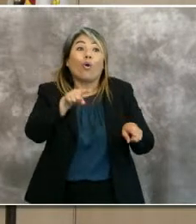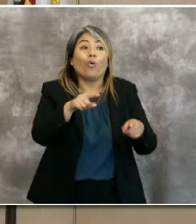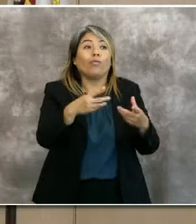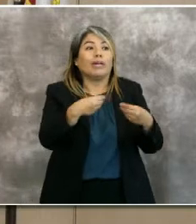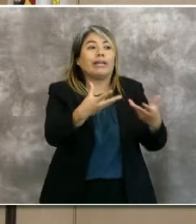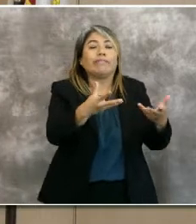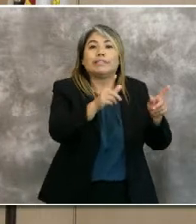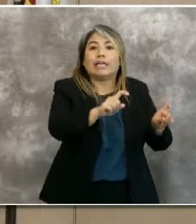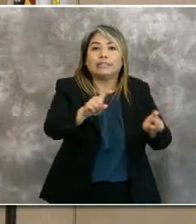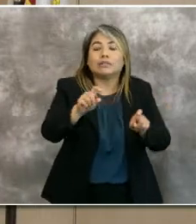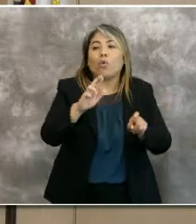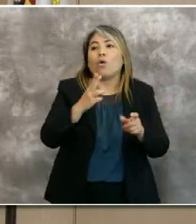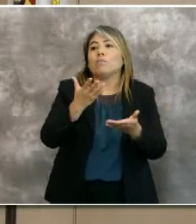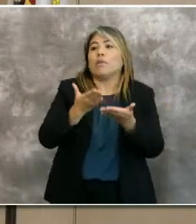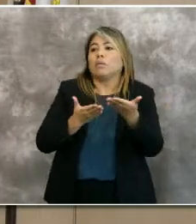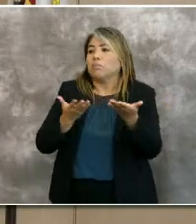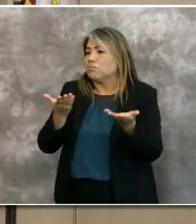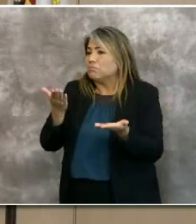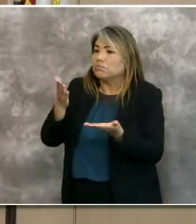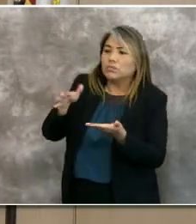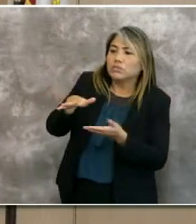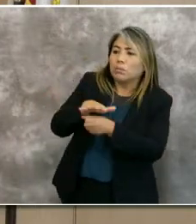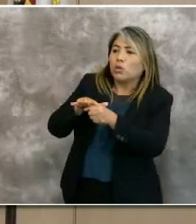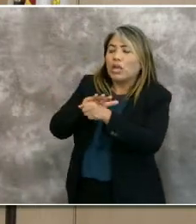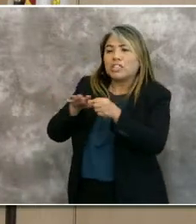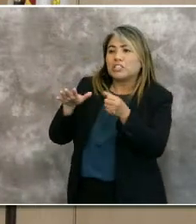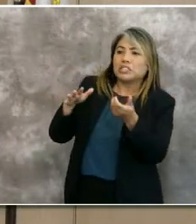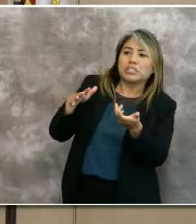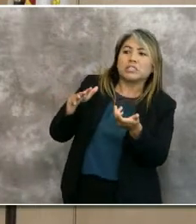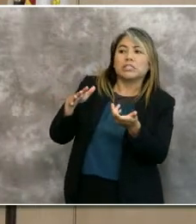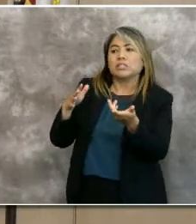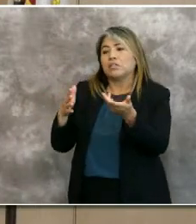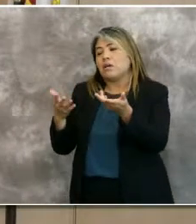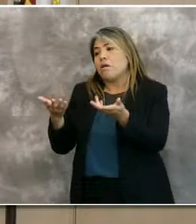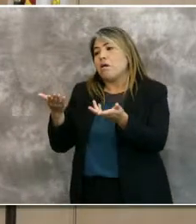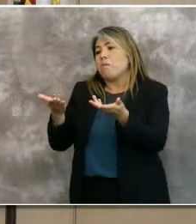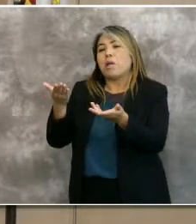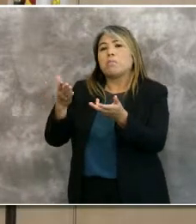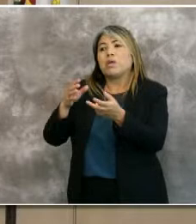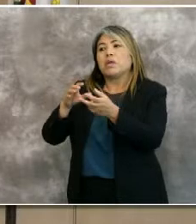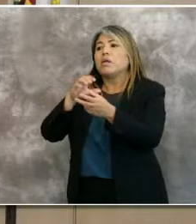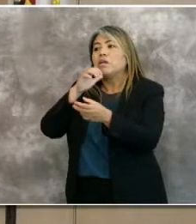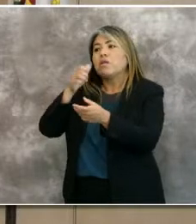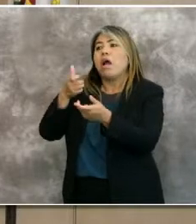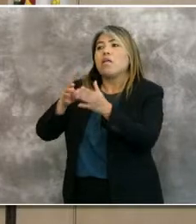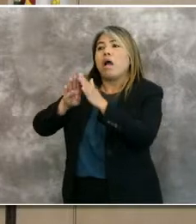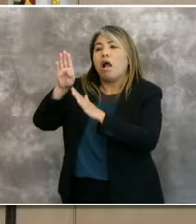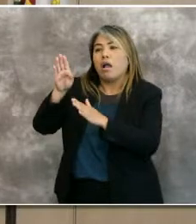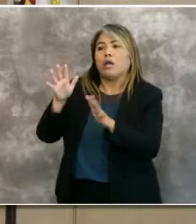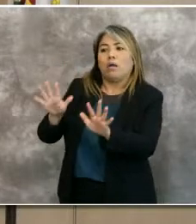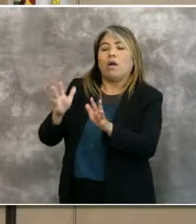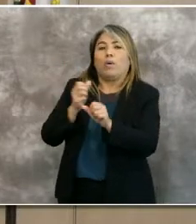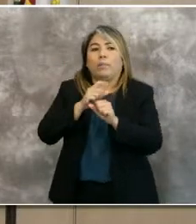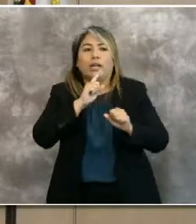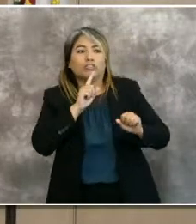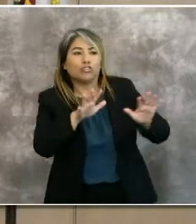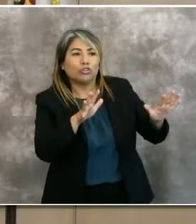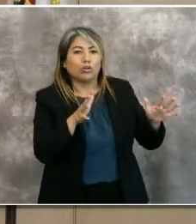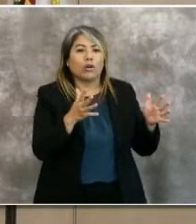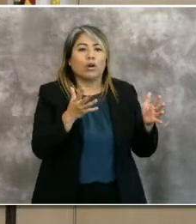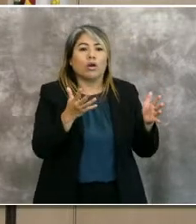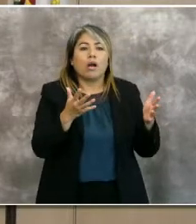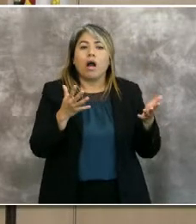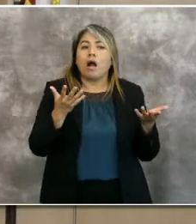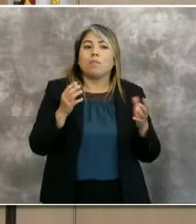are locations where there's not a show of increased numbers, because we want to make sure that there's